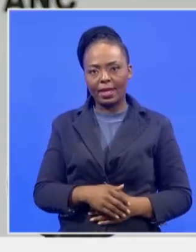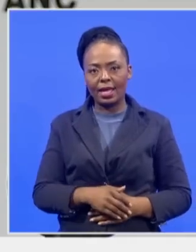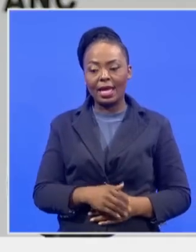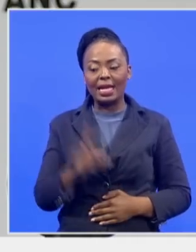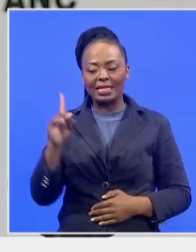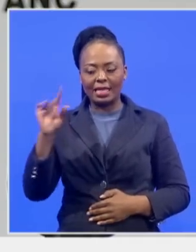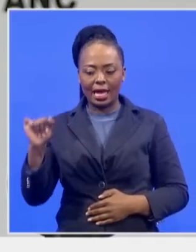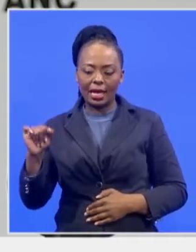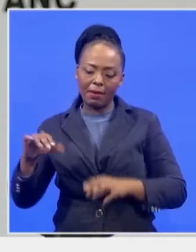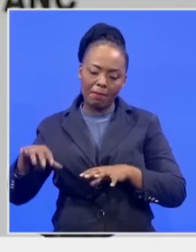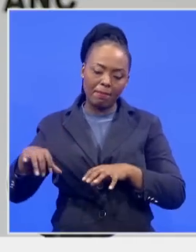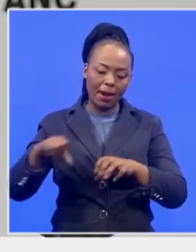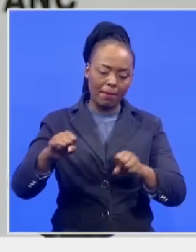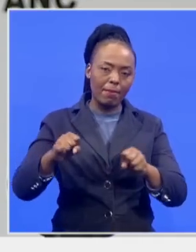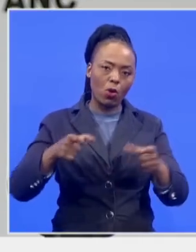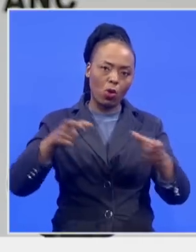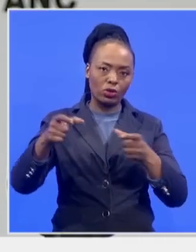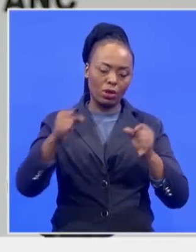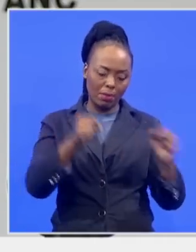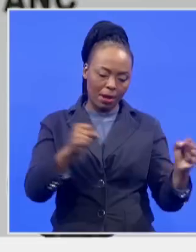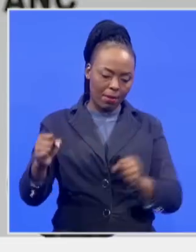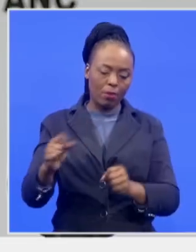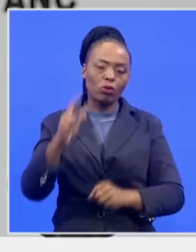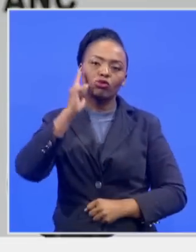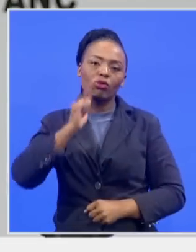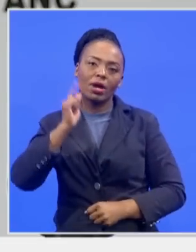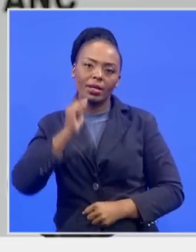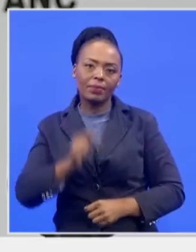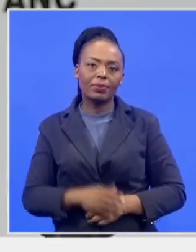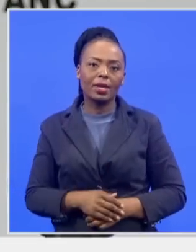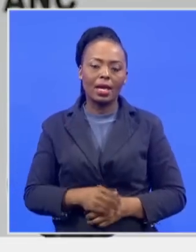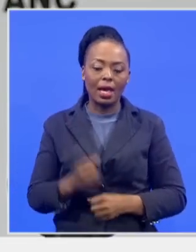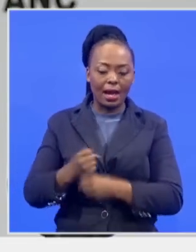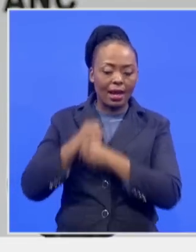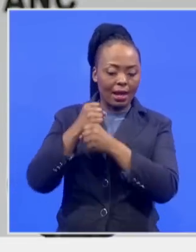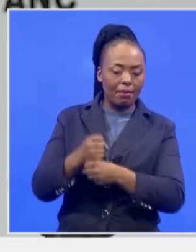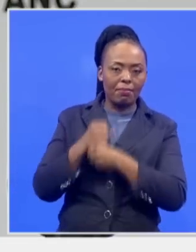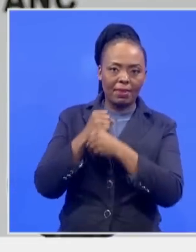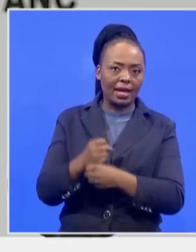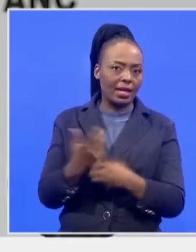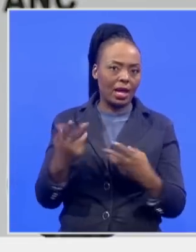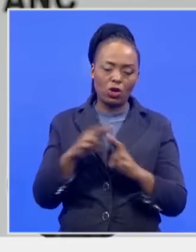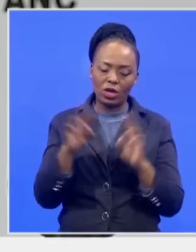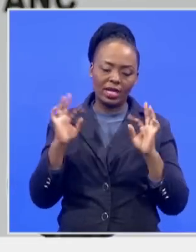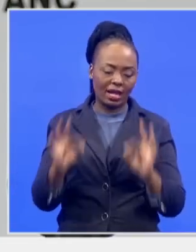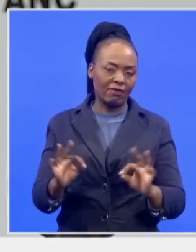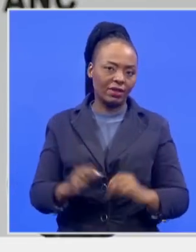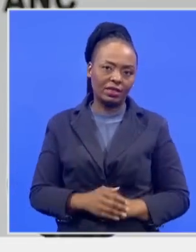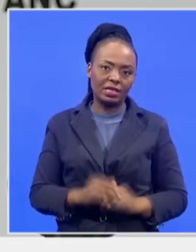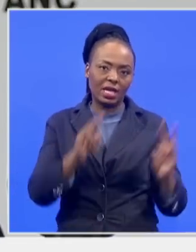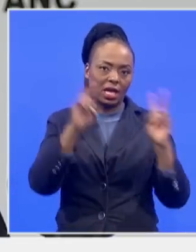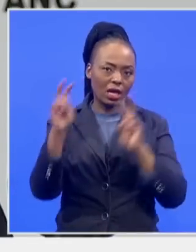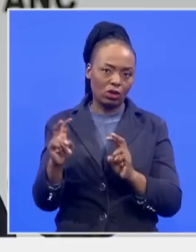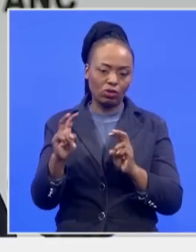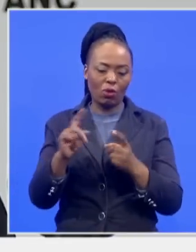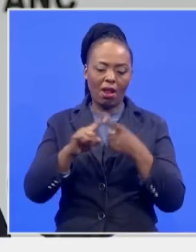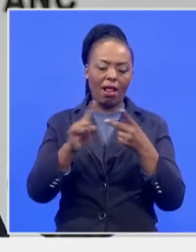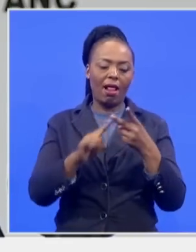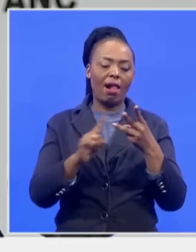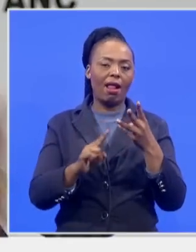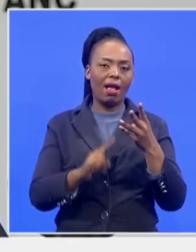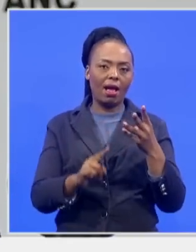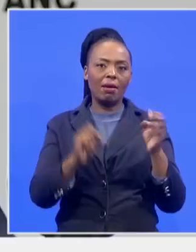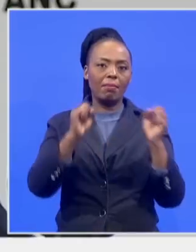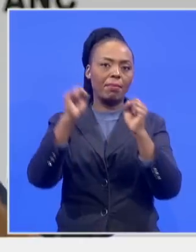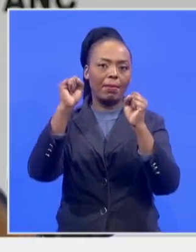DA. So our campaign is ever relevant about the issues that we raised.